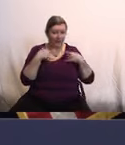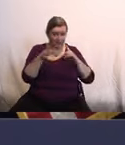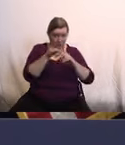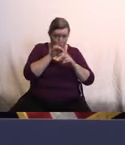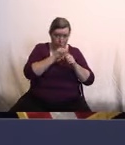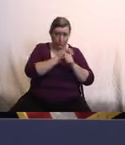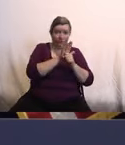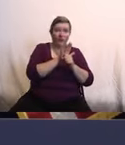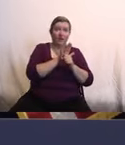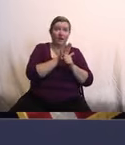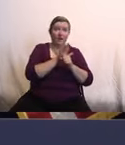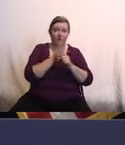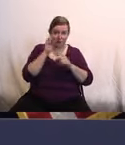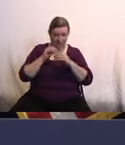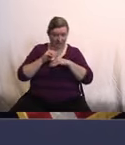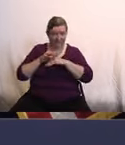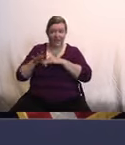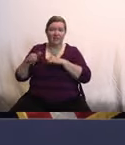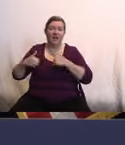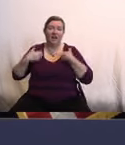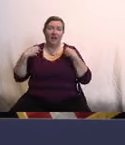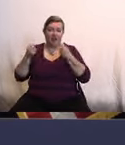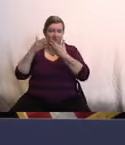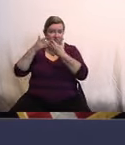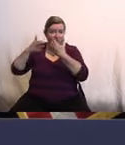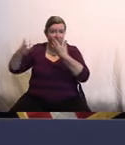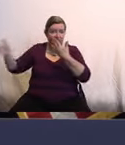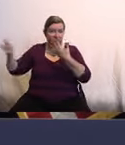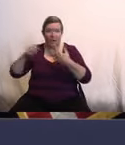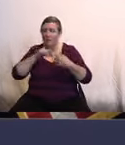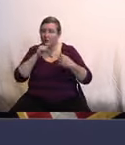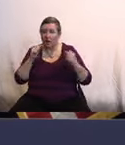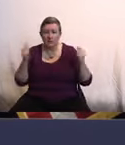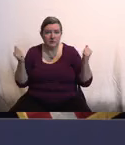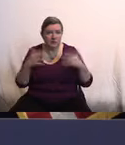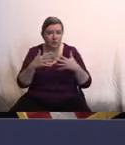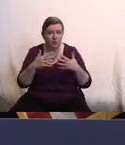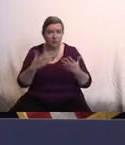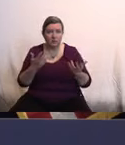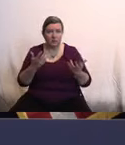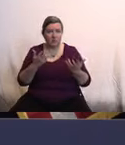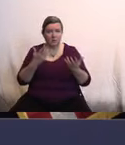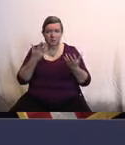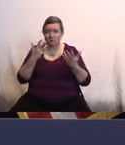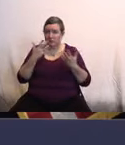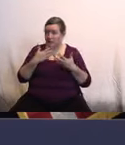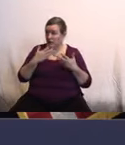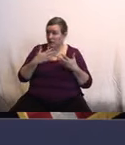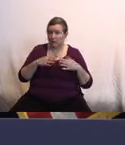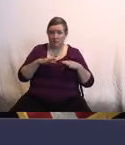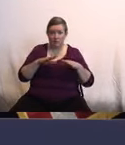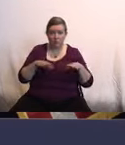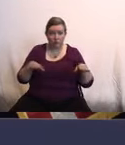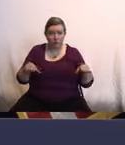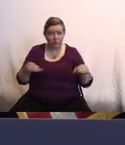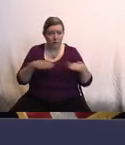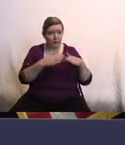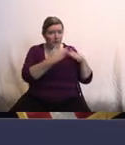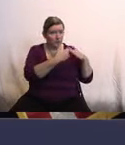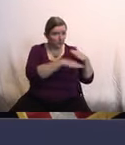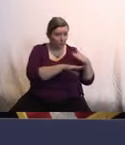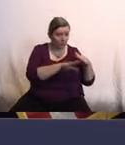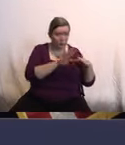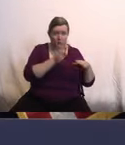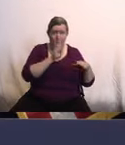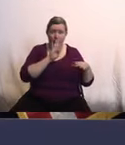both. I don't think it's a scare. You've got kids, sadly, Judy, 0 to 4, who are not eligible